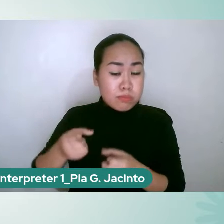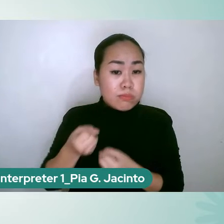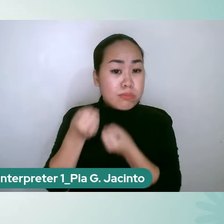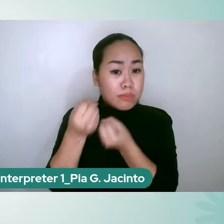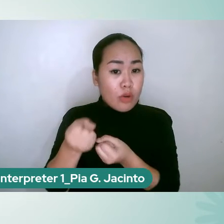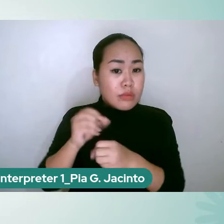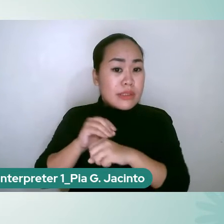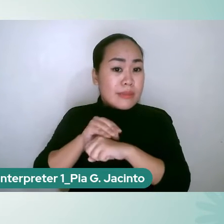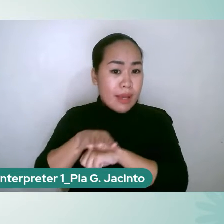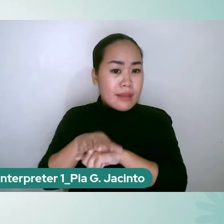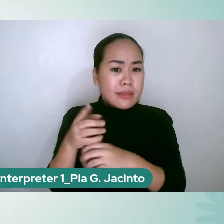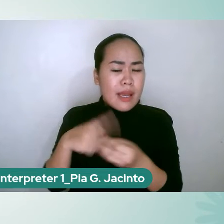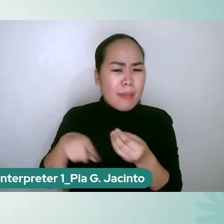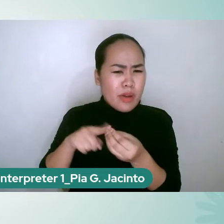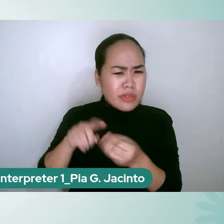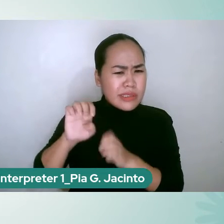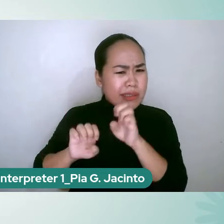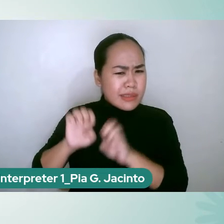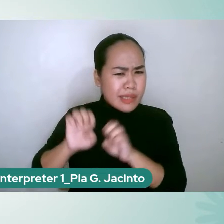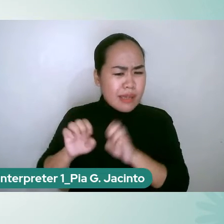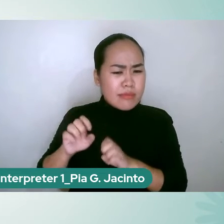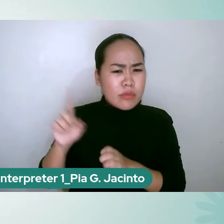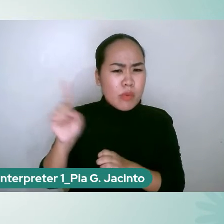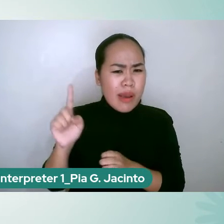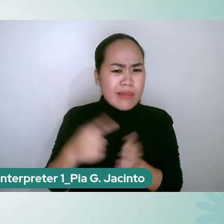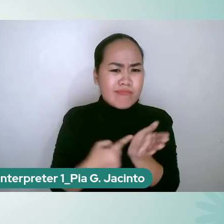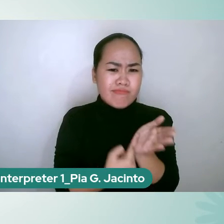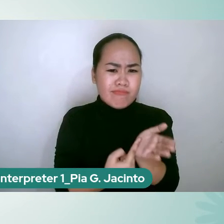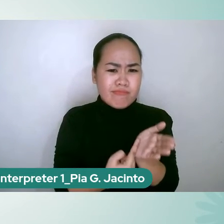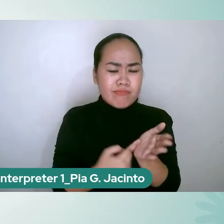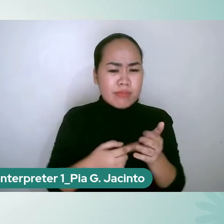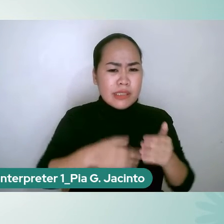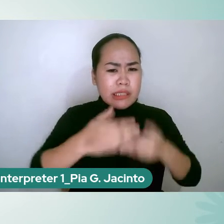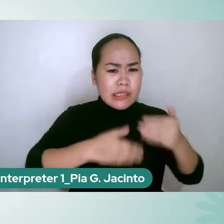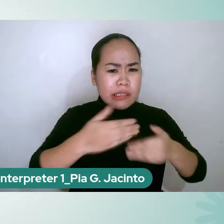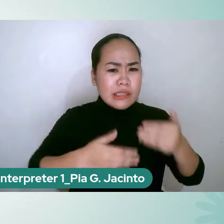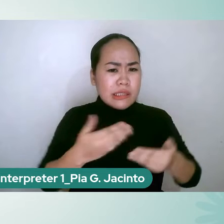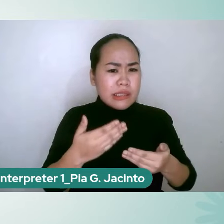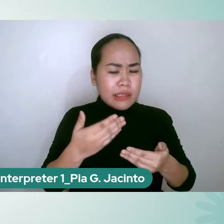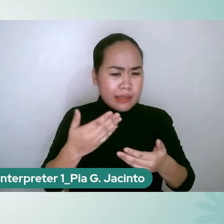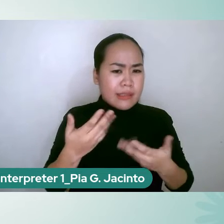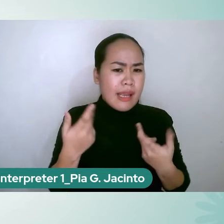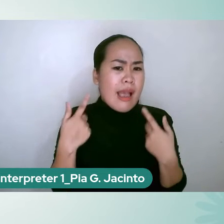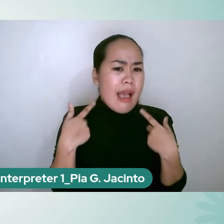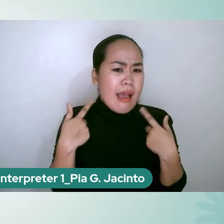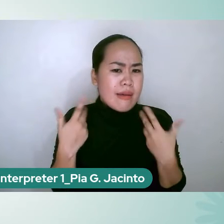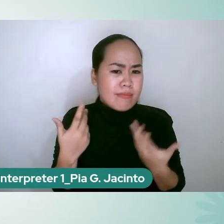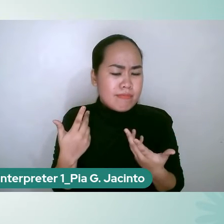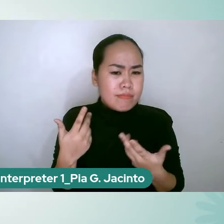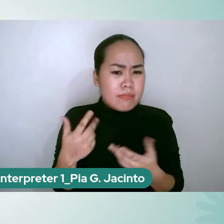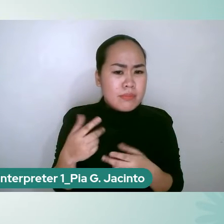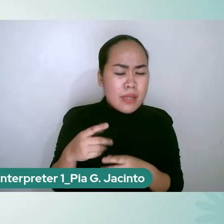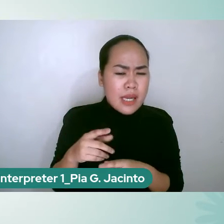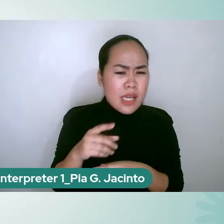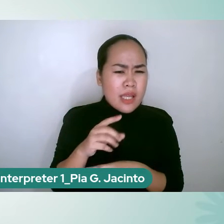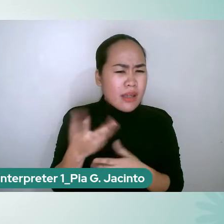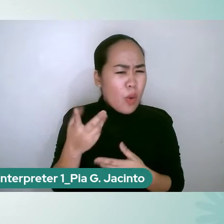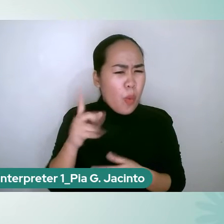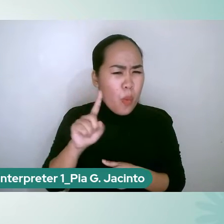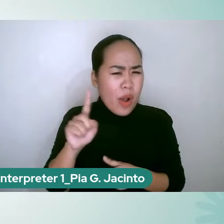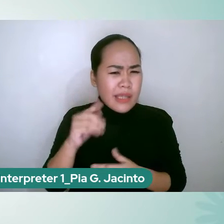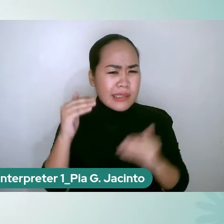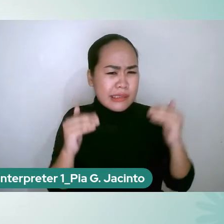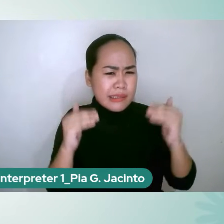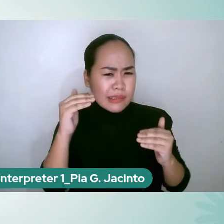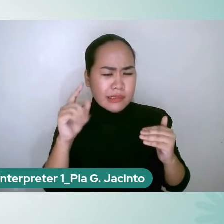Immunization evaluated that evidence has been emerging over past years that single-dose schedules provide comparable